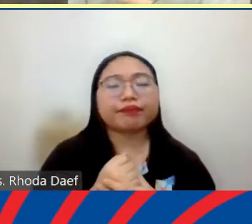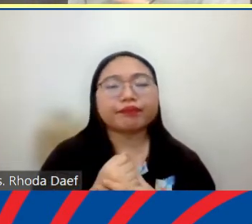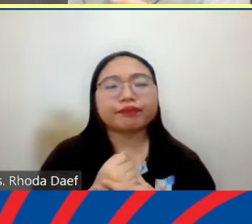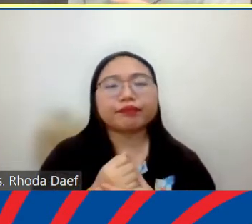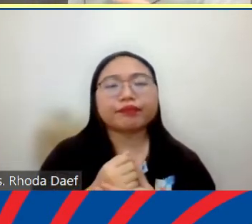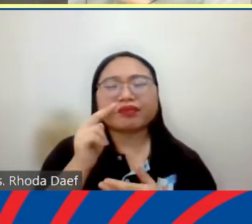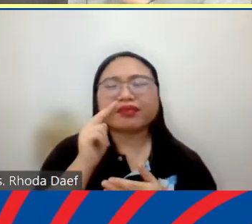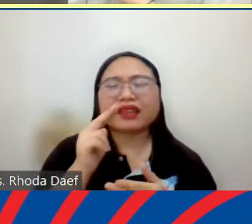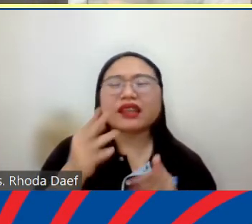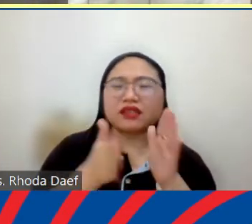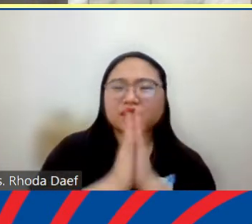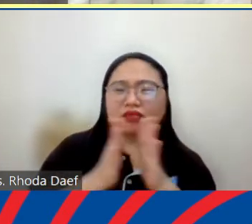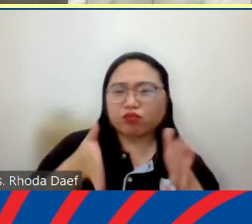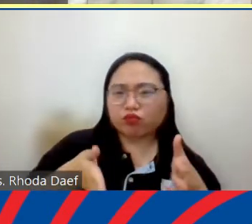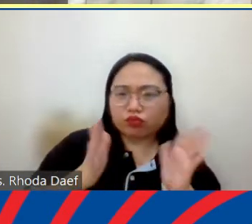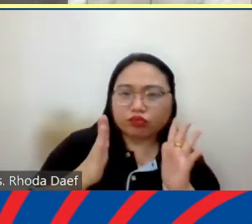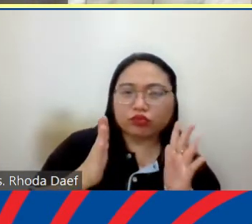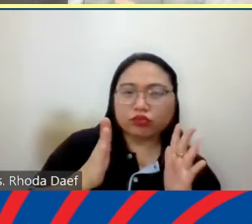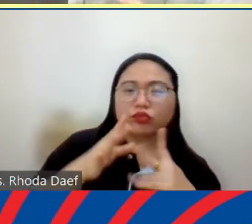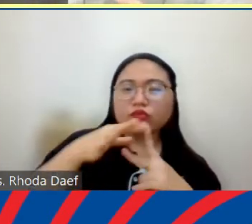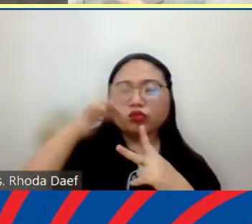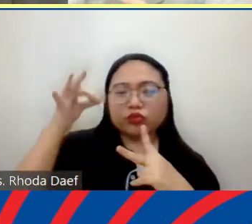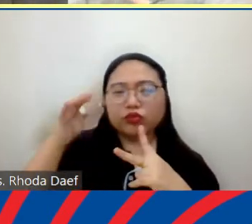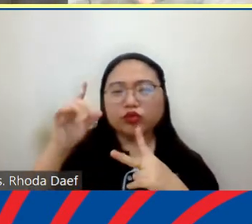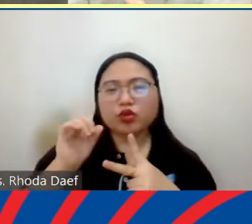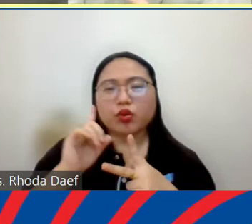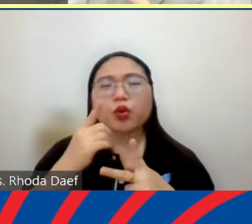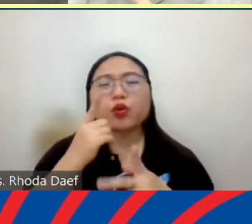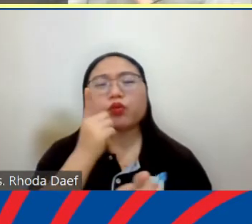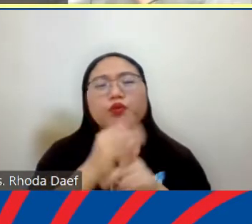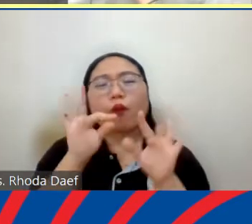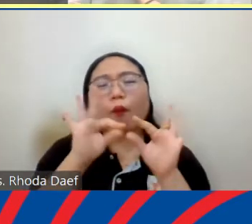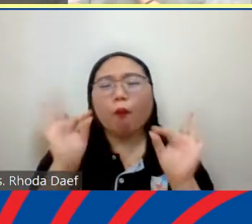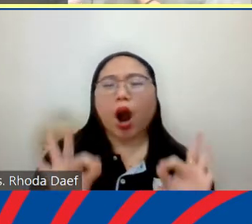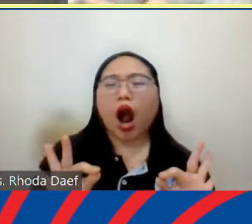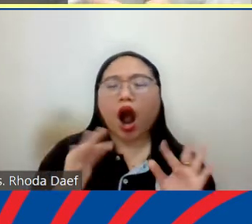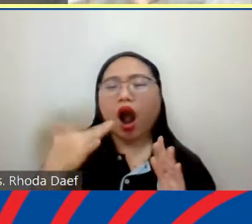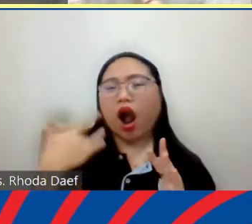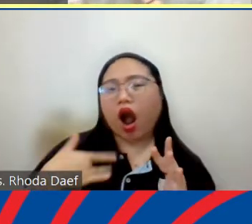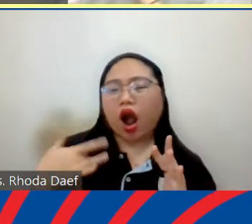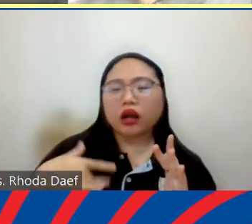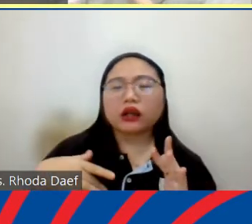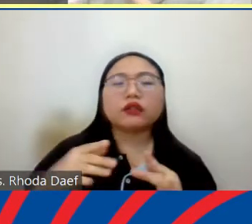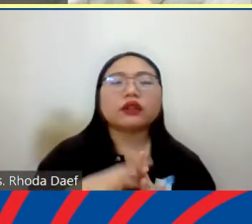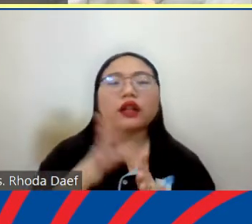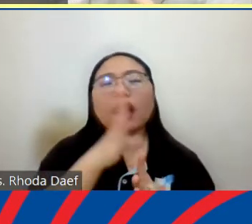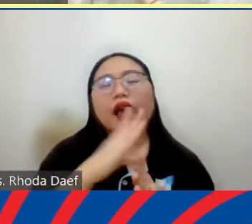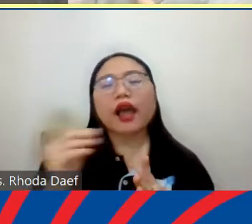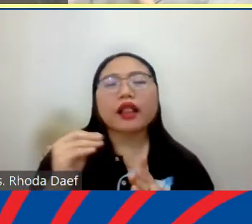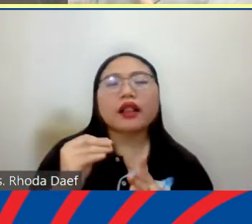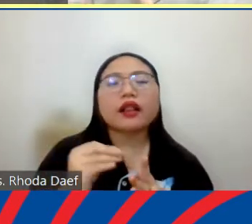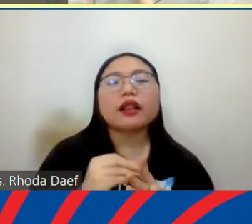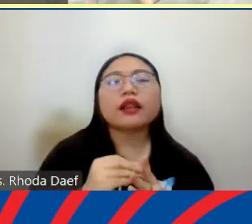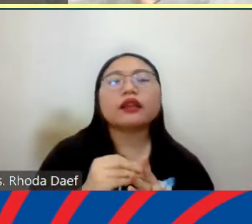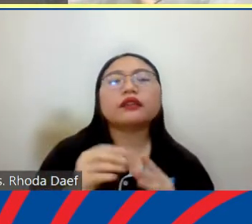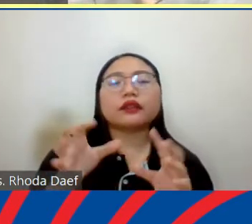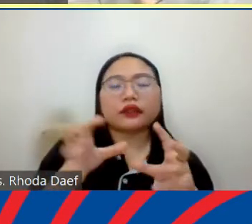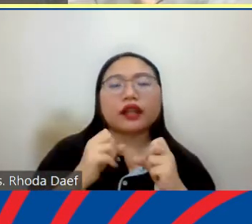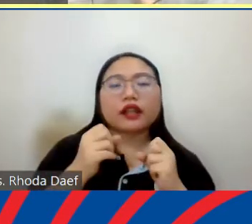for consent. We need to choose the appropriate data format and adopt a file naming